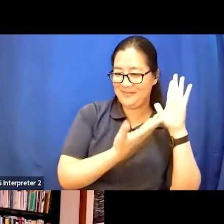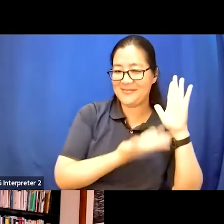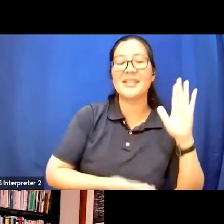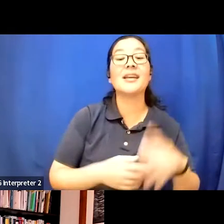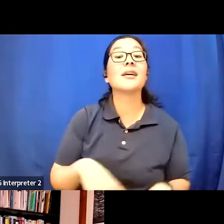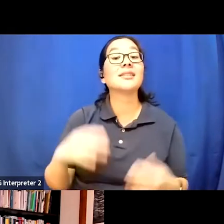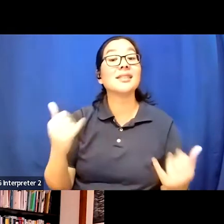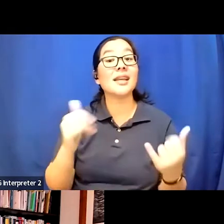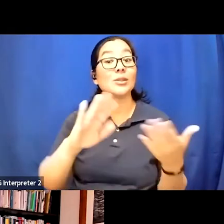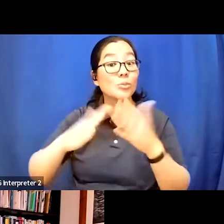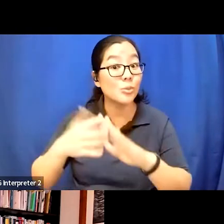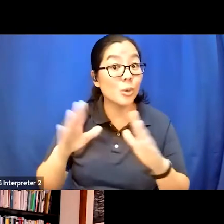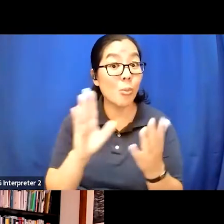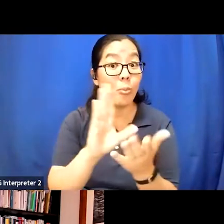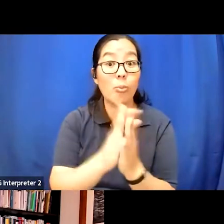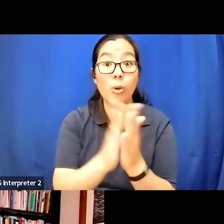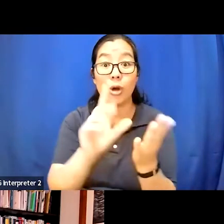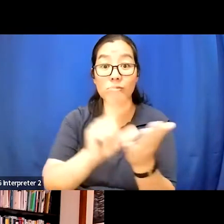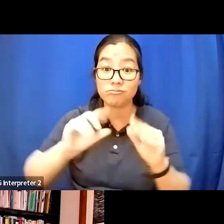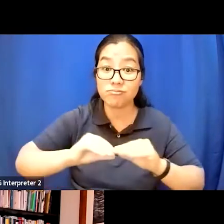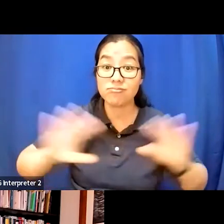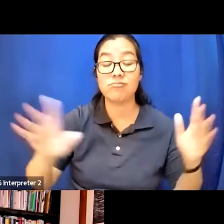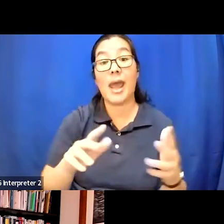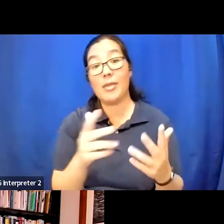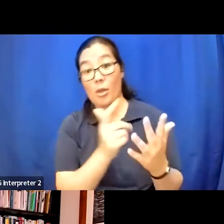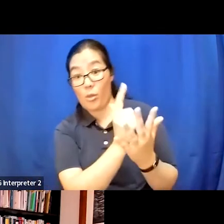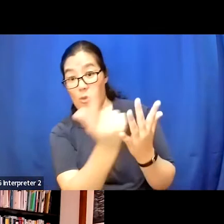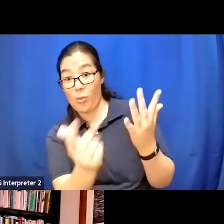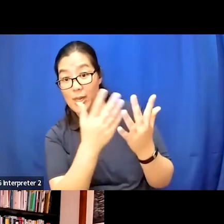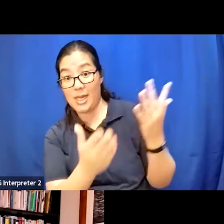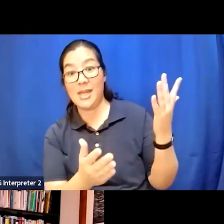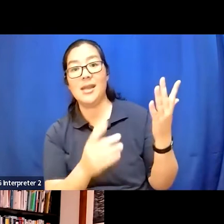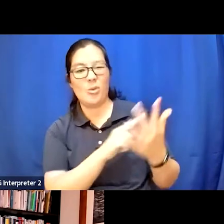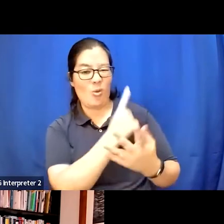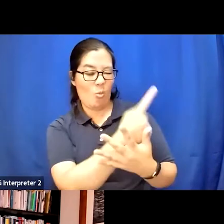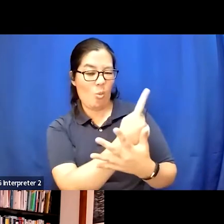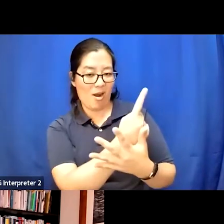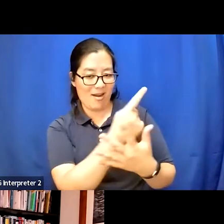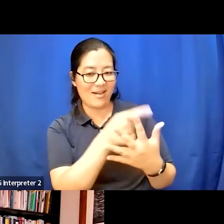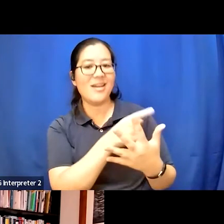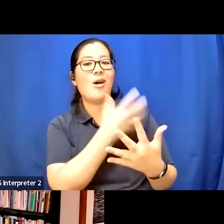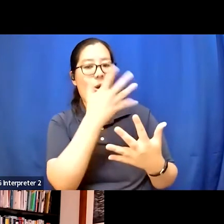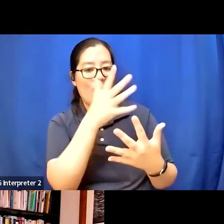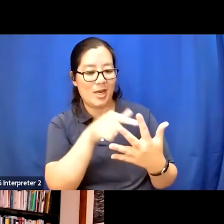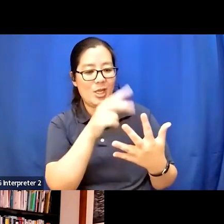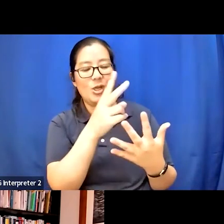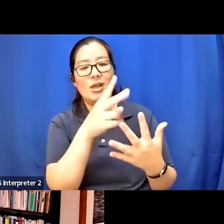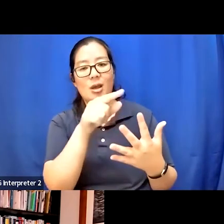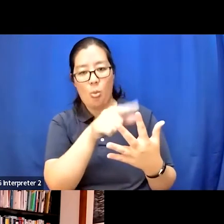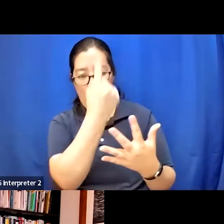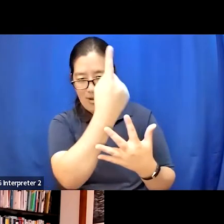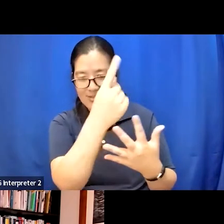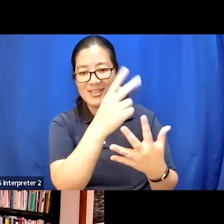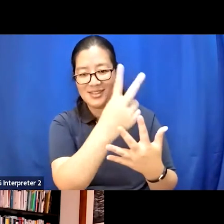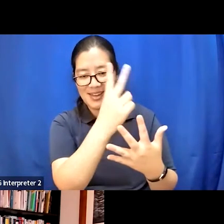book launch and the other three events in the series, so we've got one down and two more to come after this, possibly